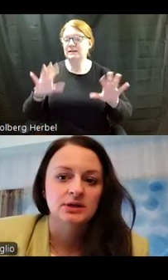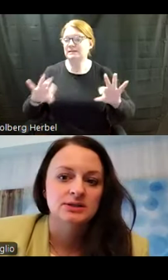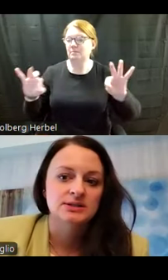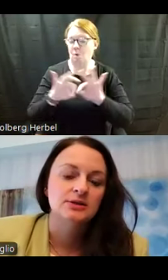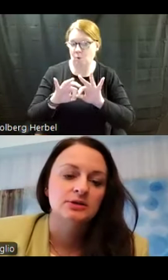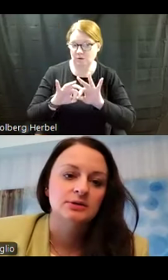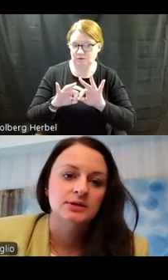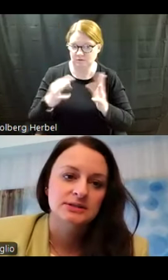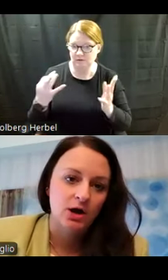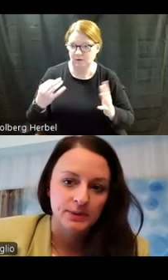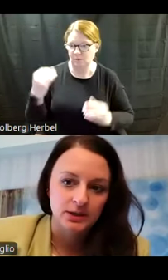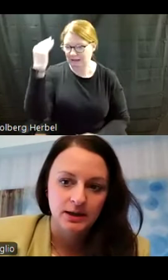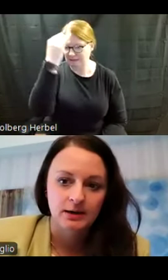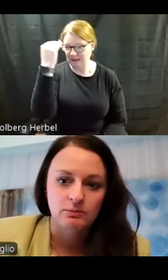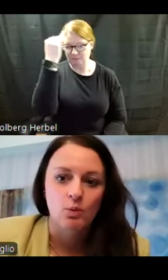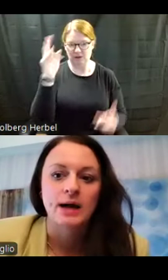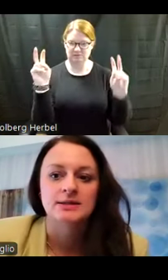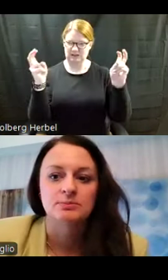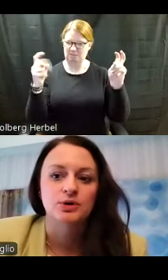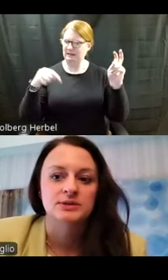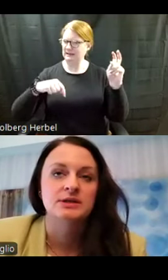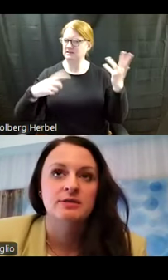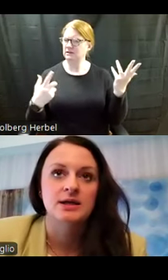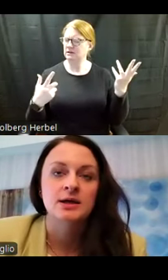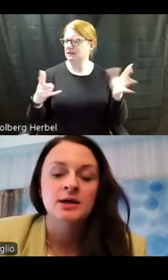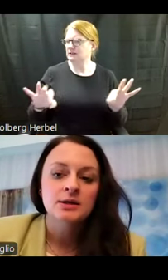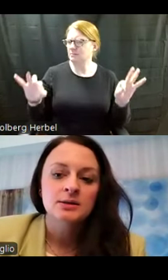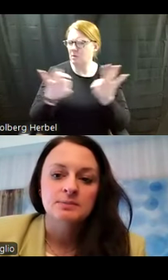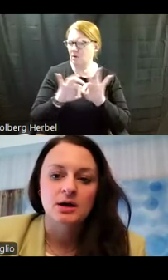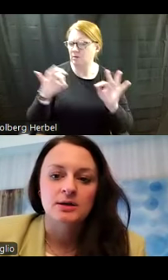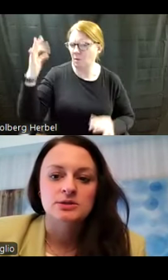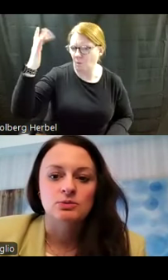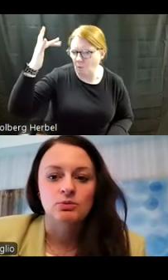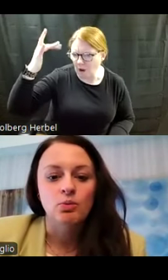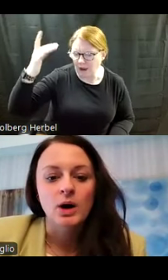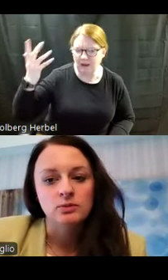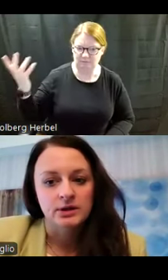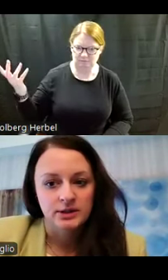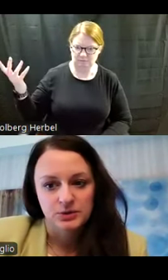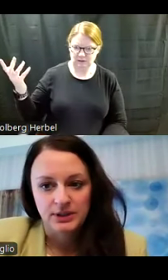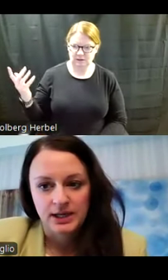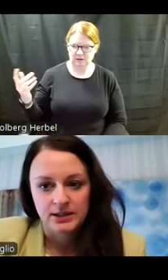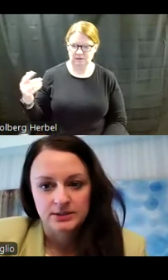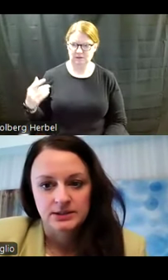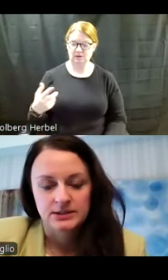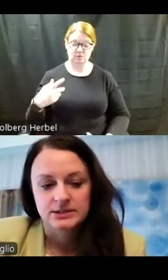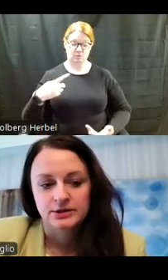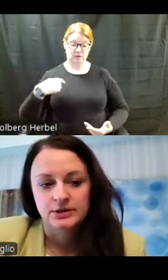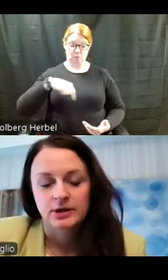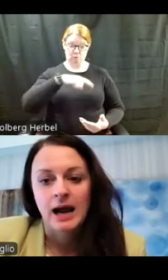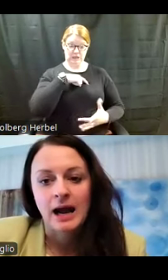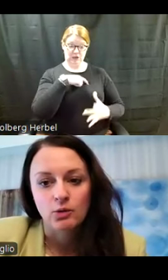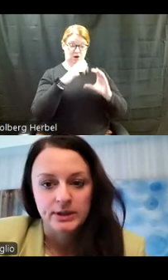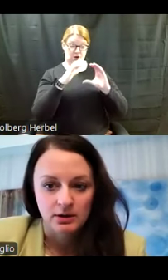even consider this topic, why it's important to think beyond what we are communicating to